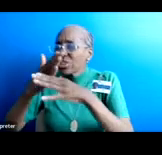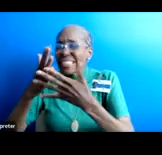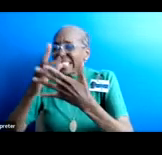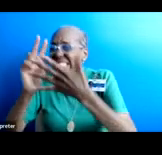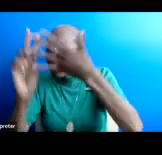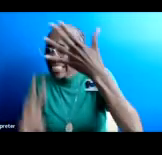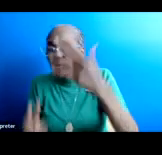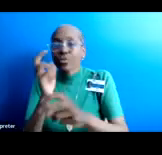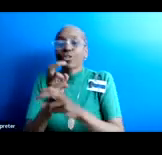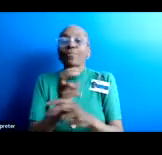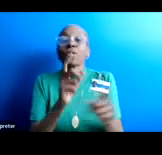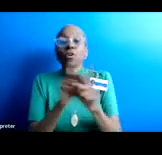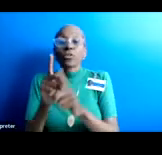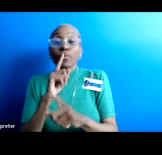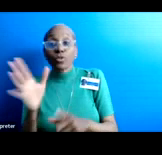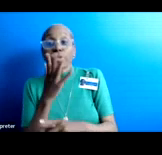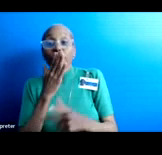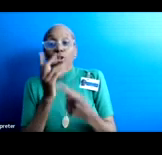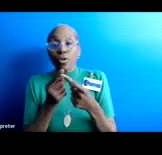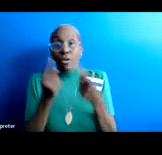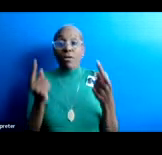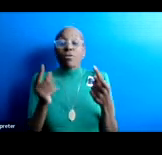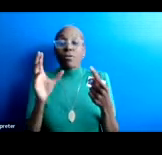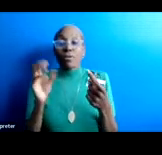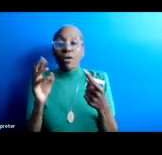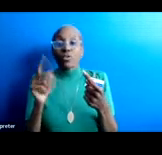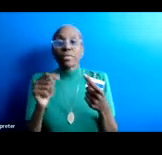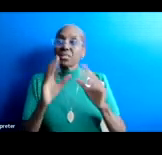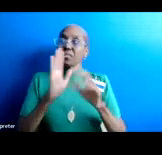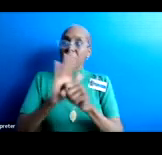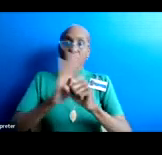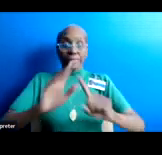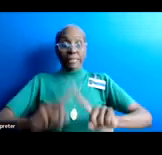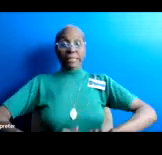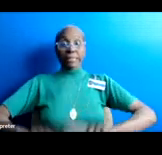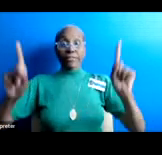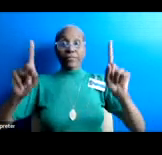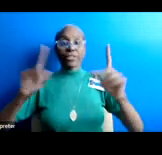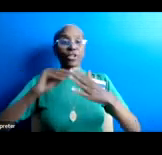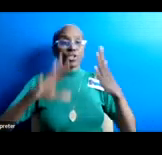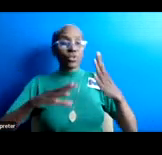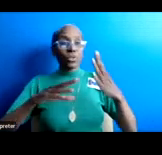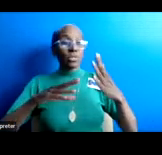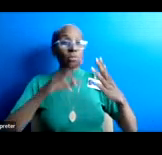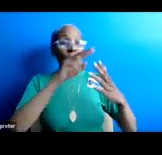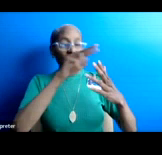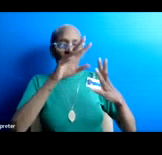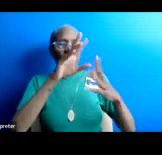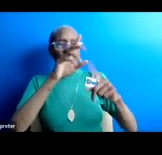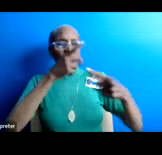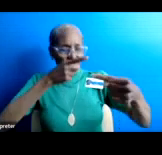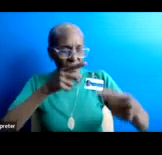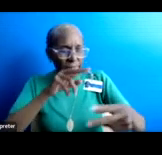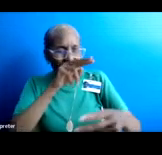them. And also make sure that your color contrast is distinct enough that students won't struggle to read your